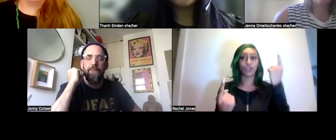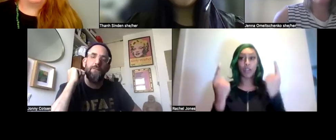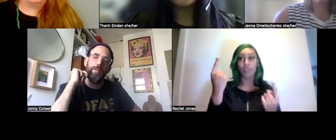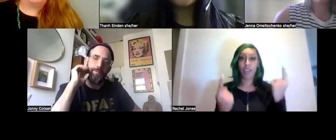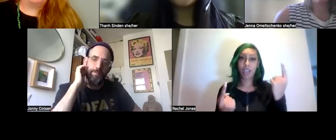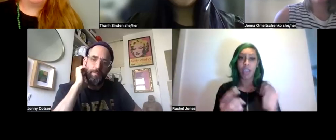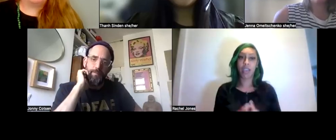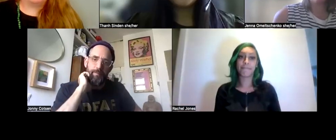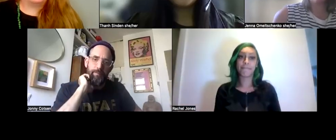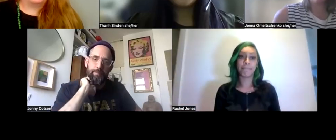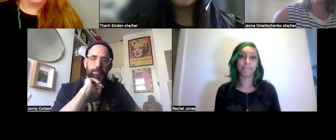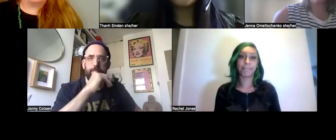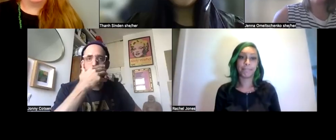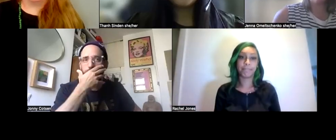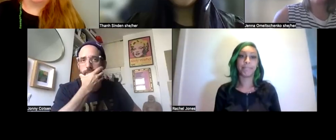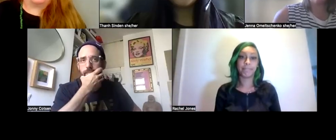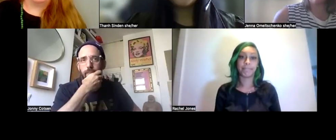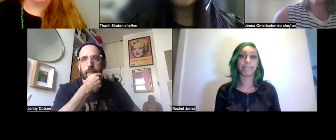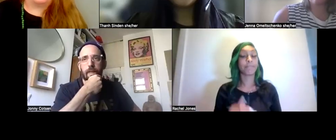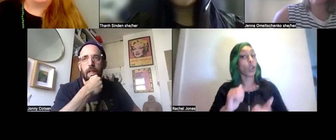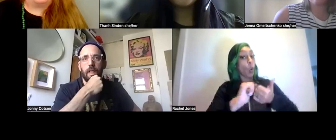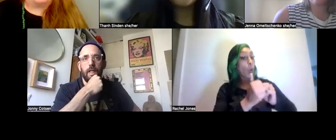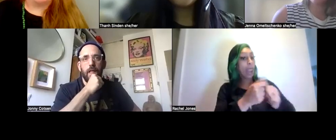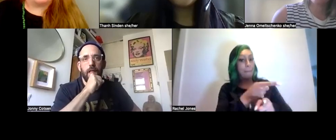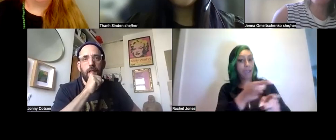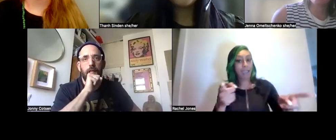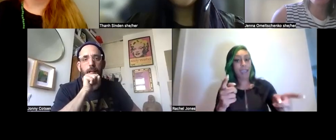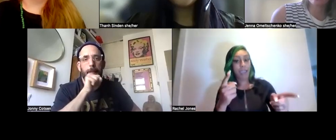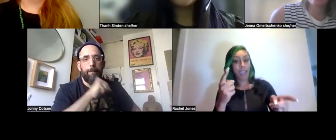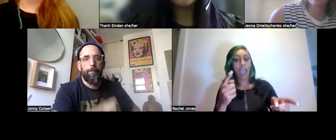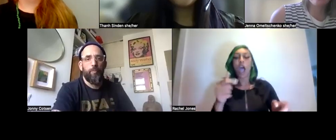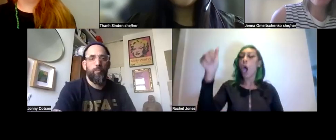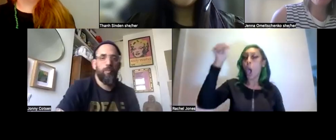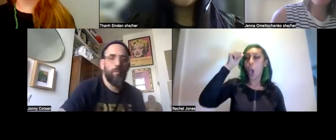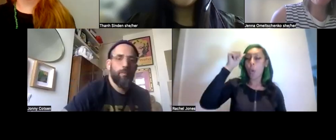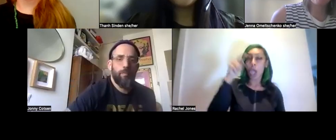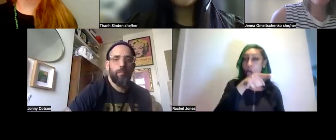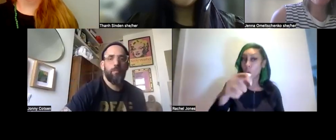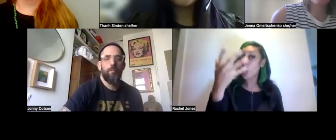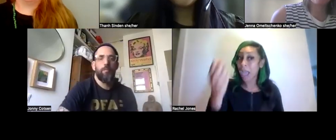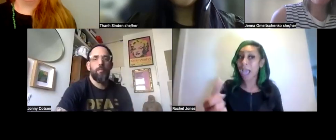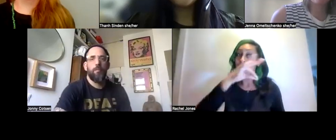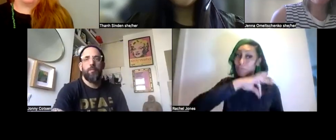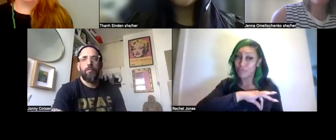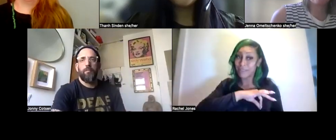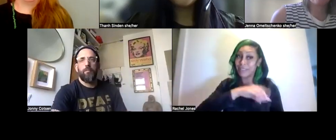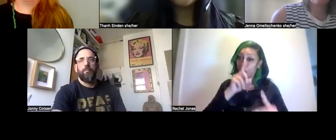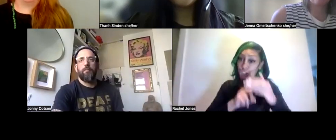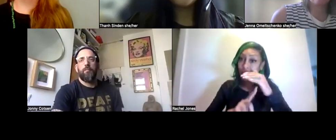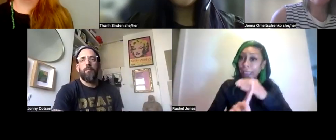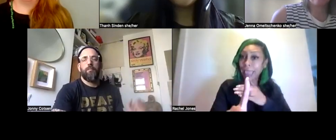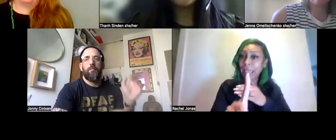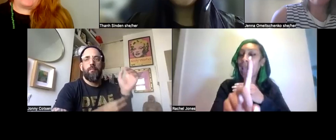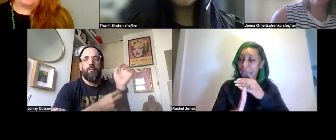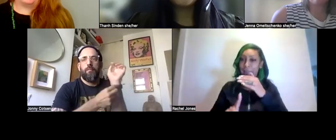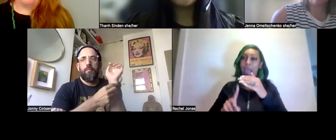in this room and your collaborators, and be aware of your privilege and know when to make space and when